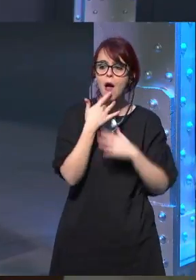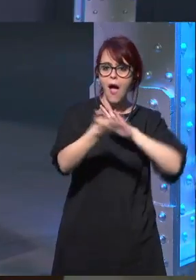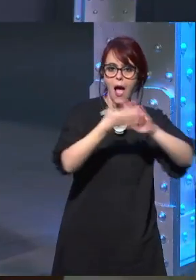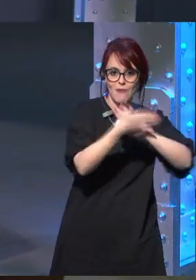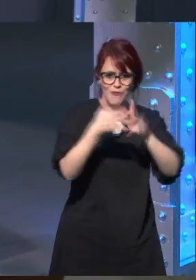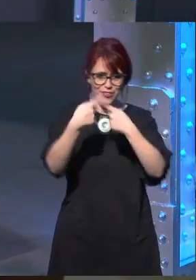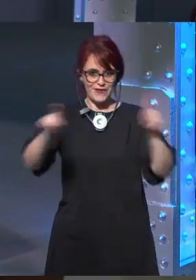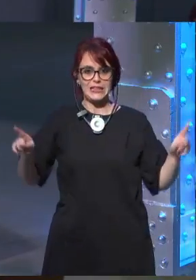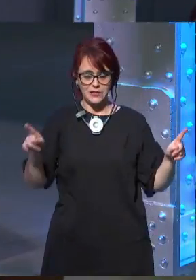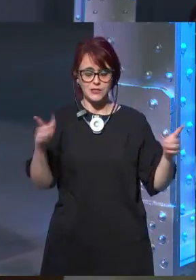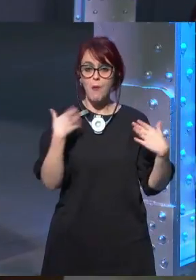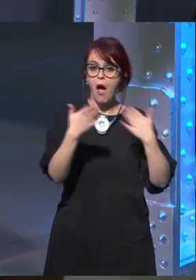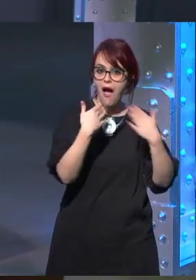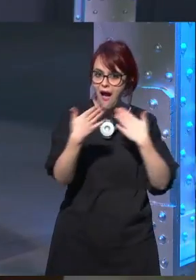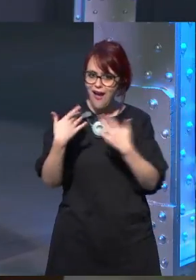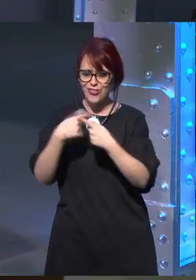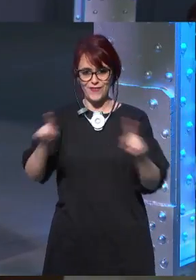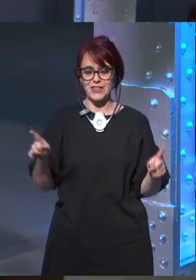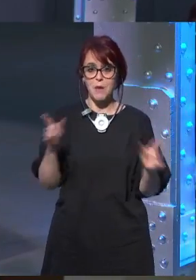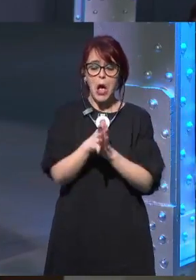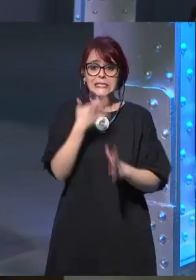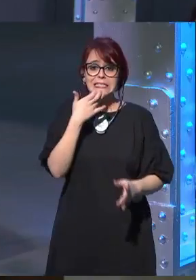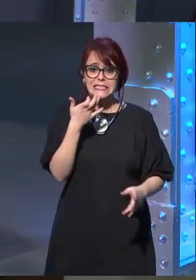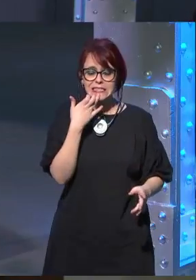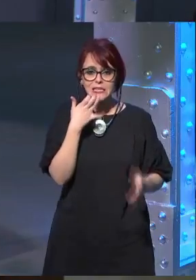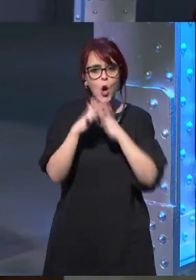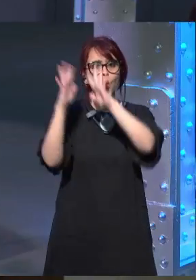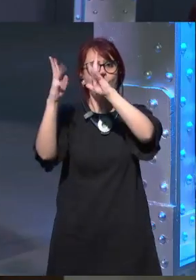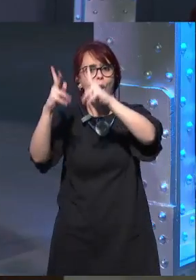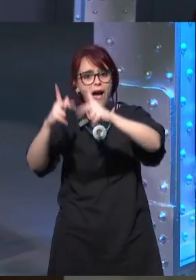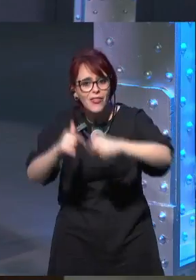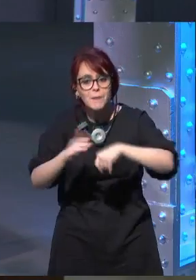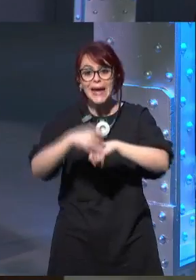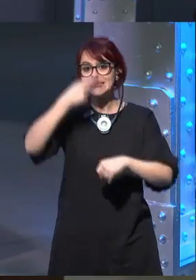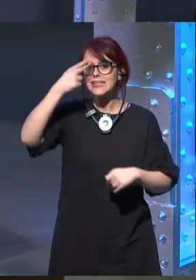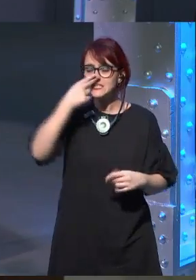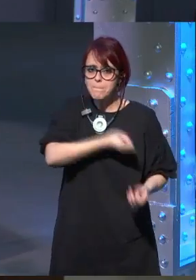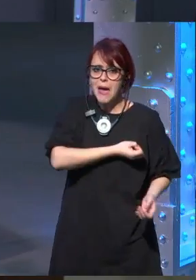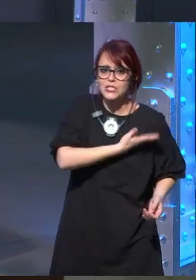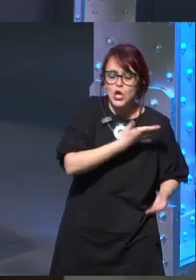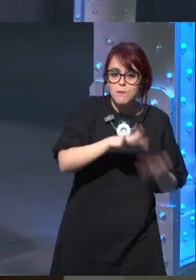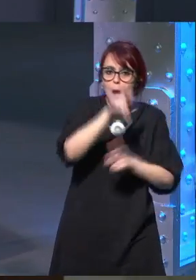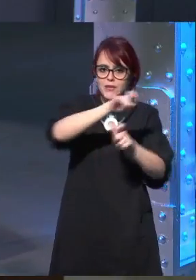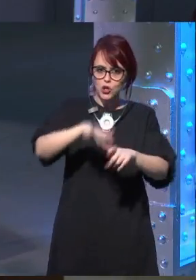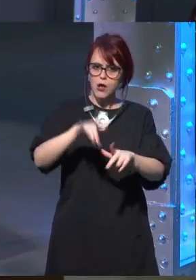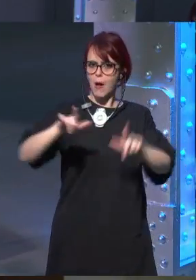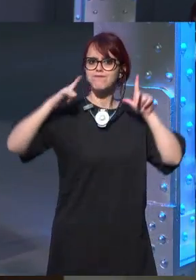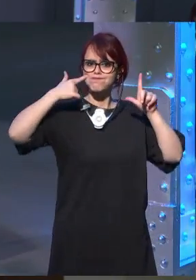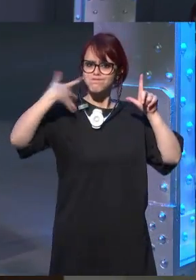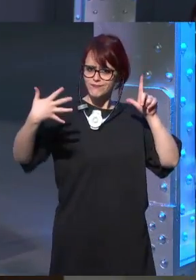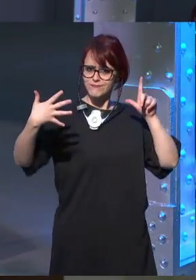Much different conversation, right? Because it's quantified, it shows passion, it shows interest. And here's the